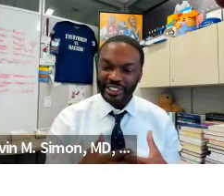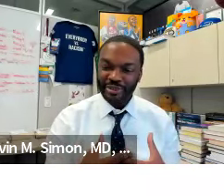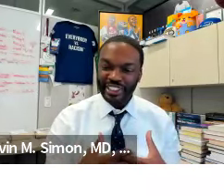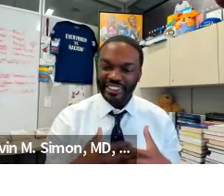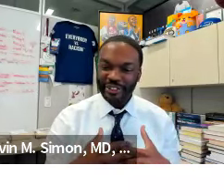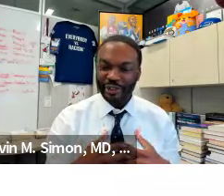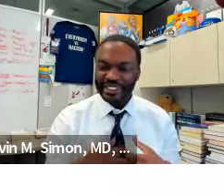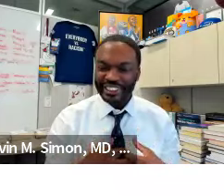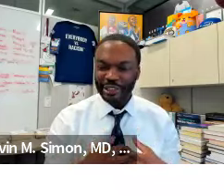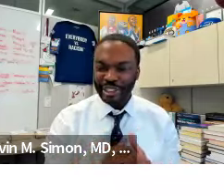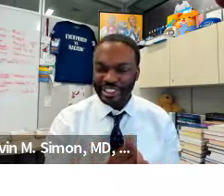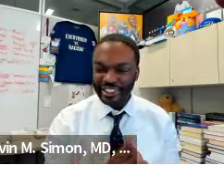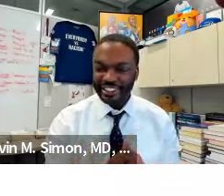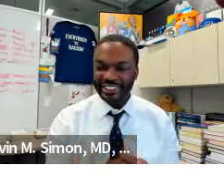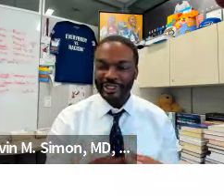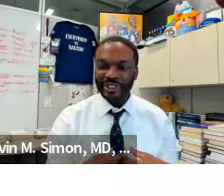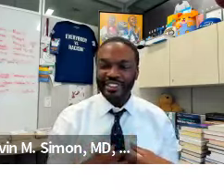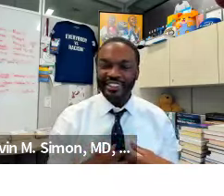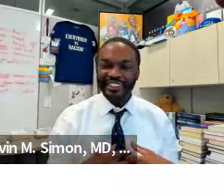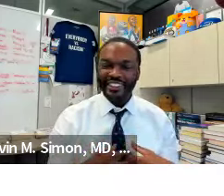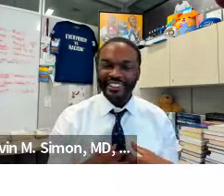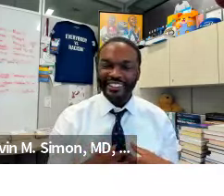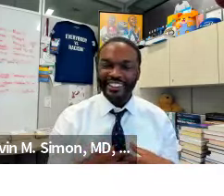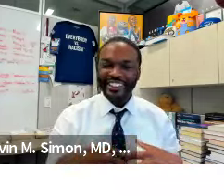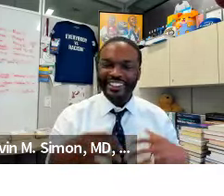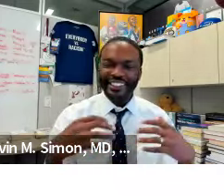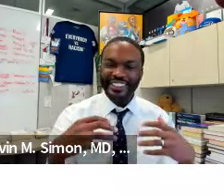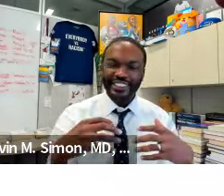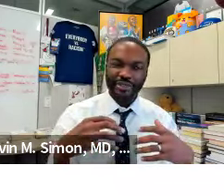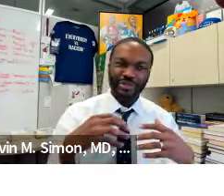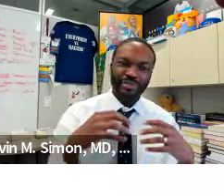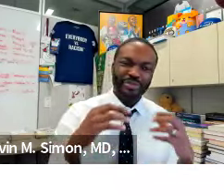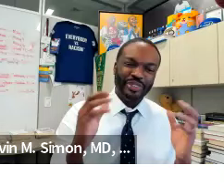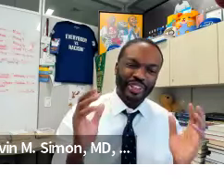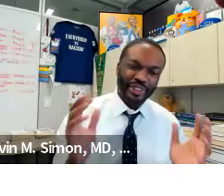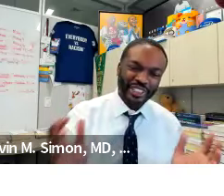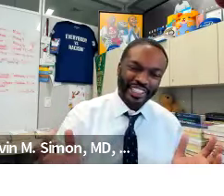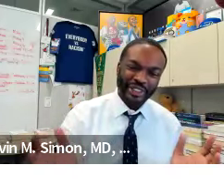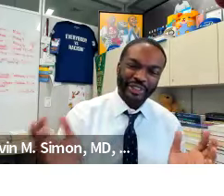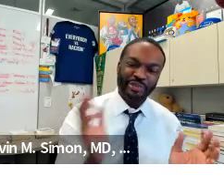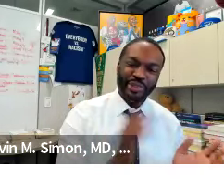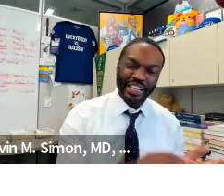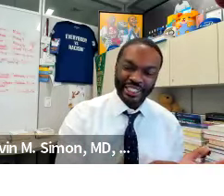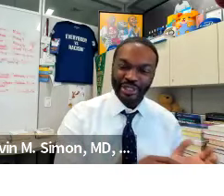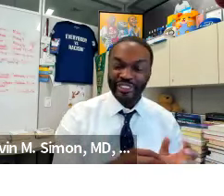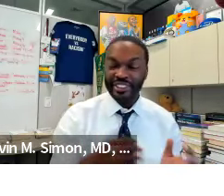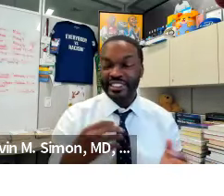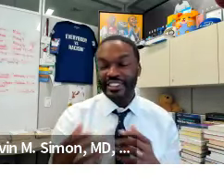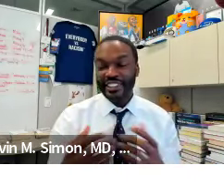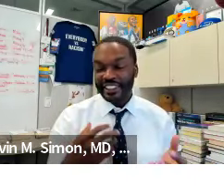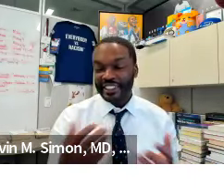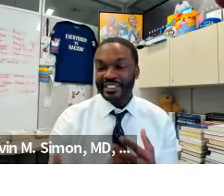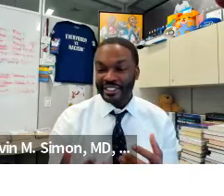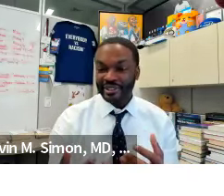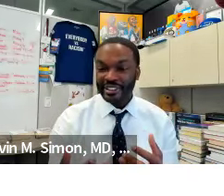Classically, parents might, what we say, capitulate, or they are okay going back to the behavior